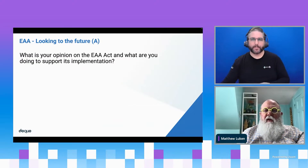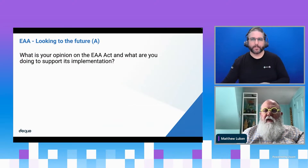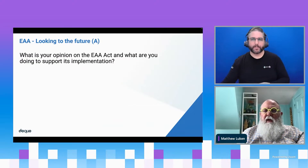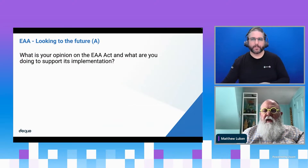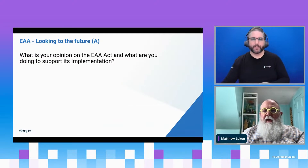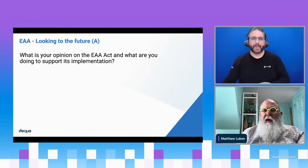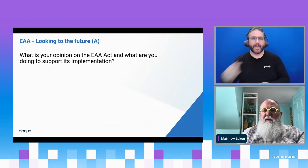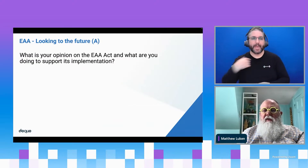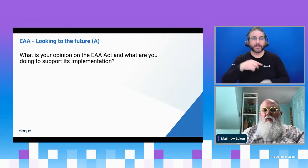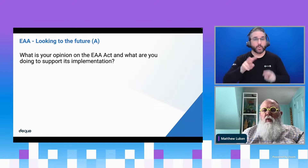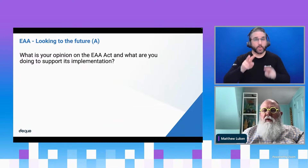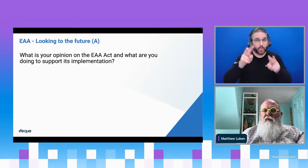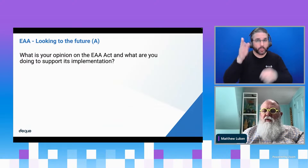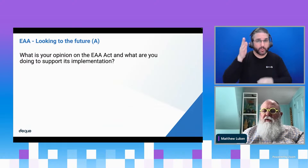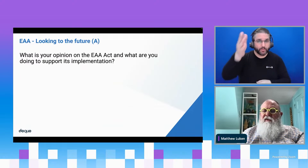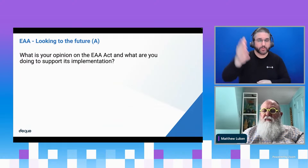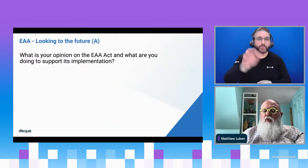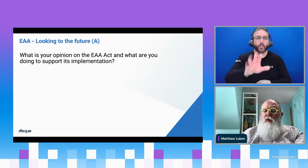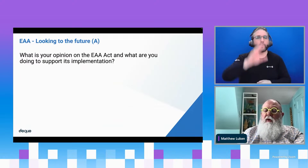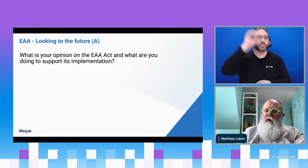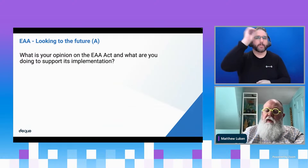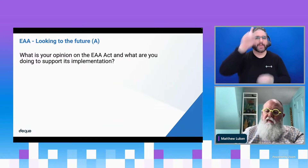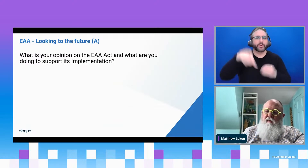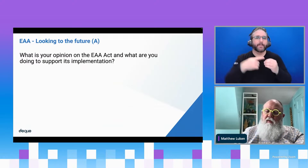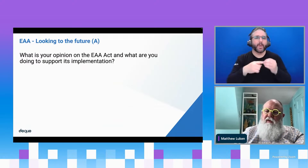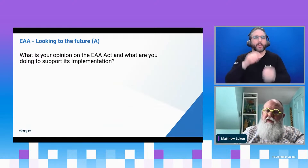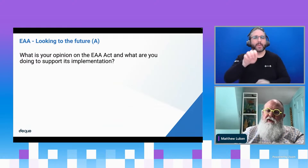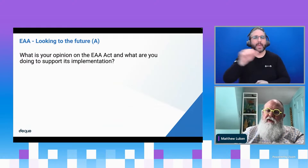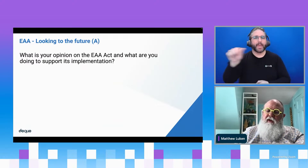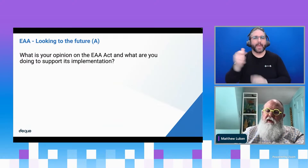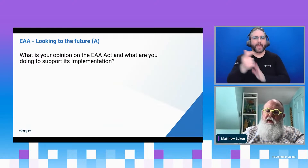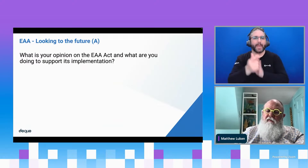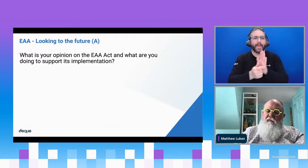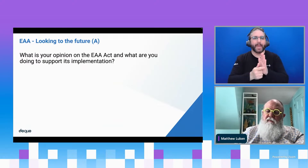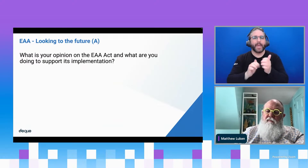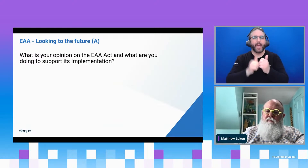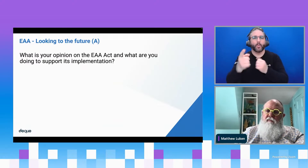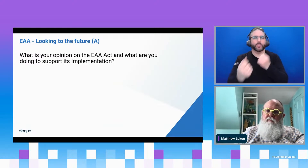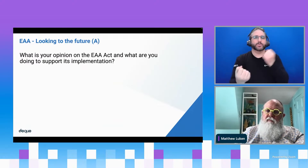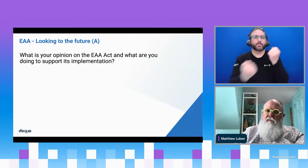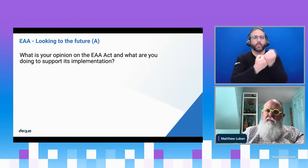of the EAA Act, and what are you doing to support its implementation at the EDF?